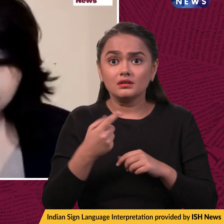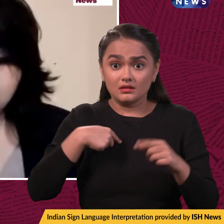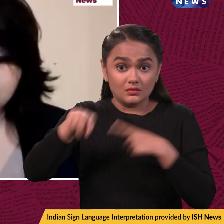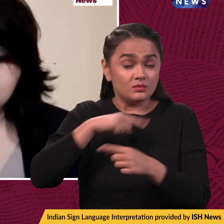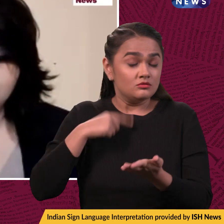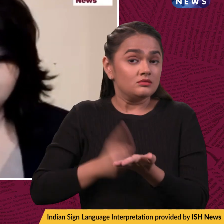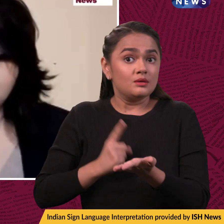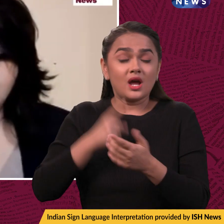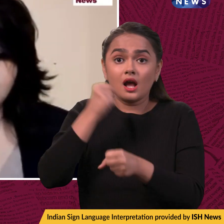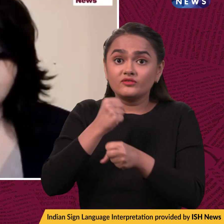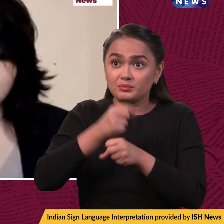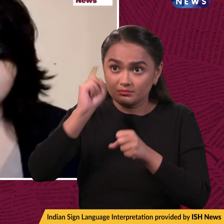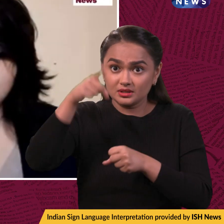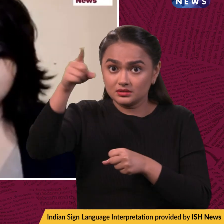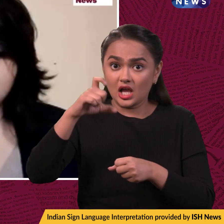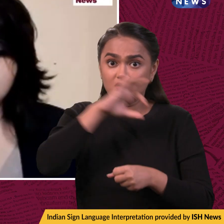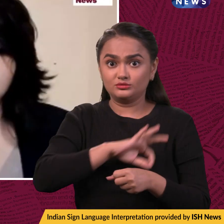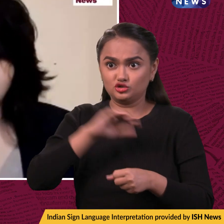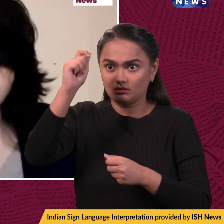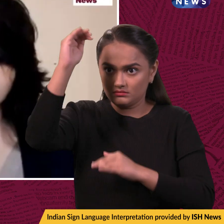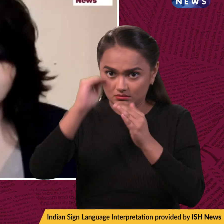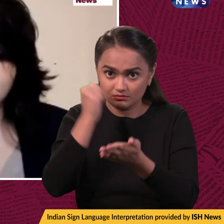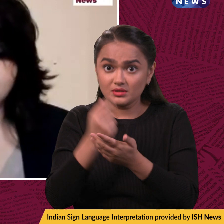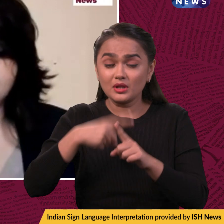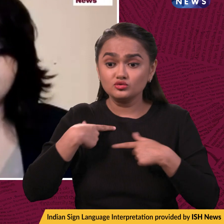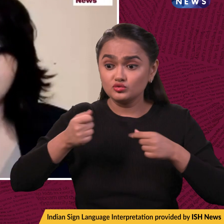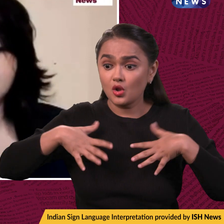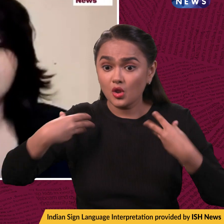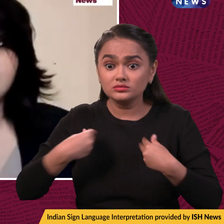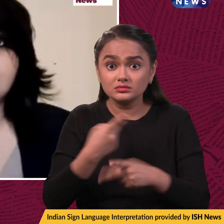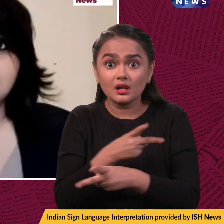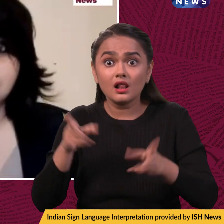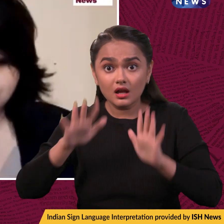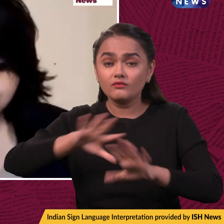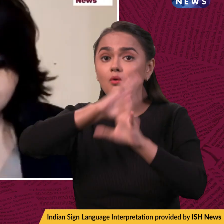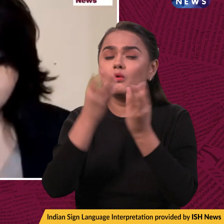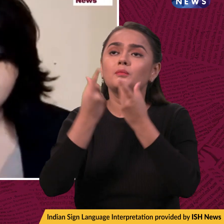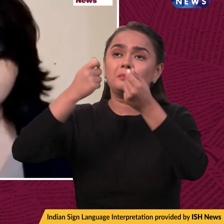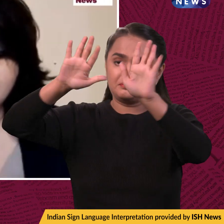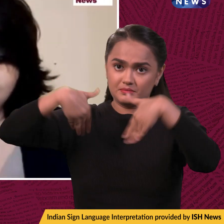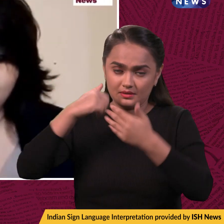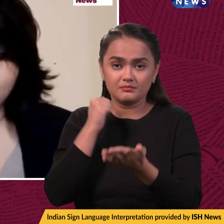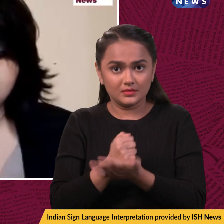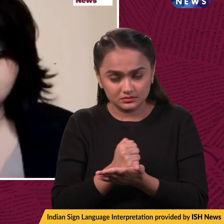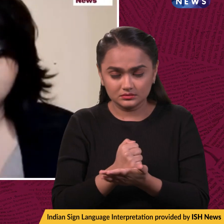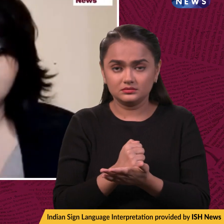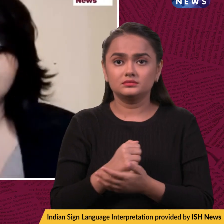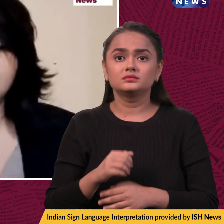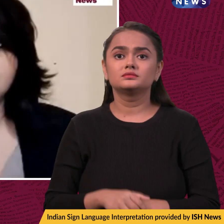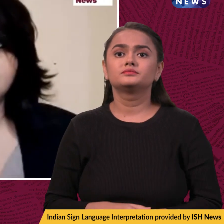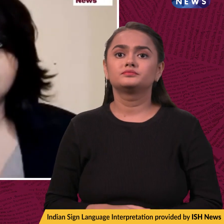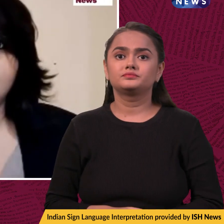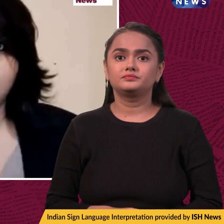"We demand the government to hike our commission and reimburse losses suffered due to sudden cuts in excise duty. Therefore, we demand